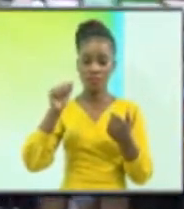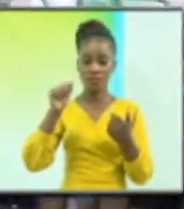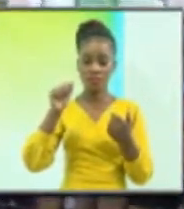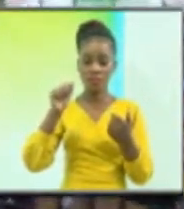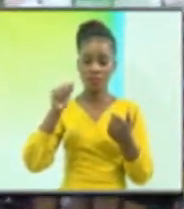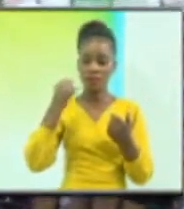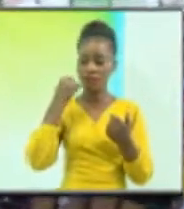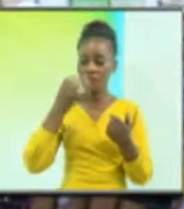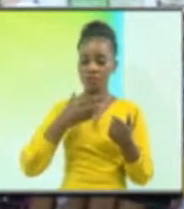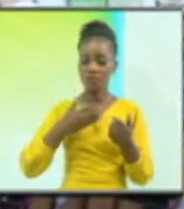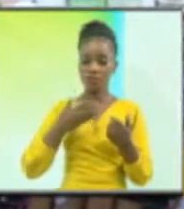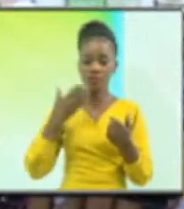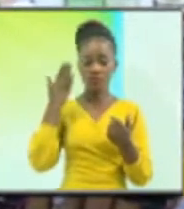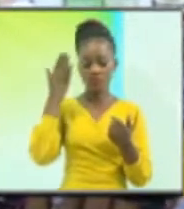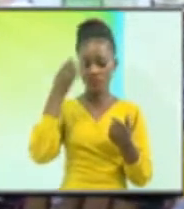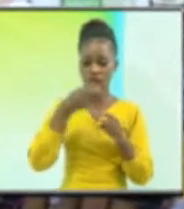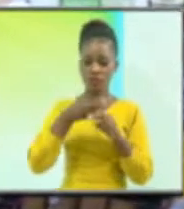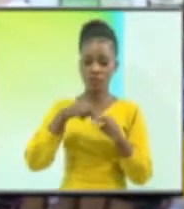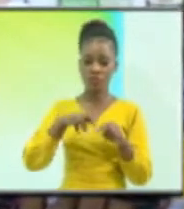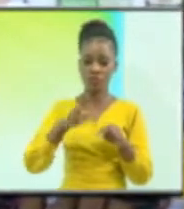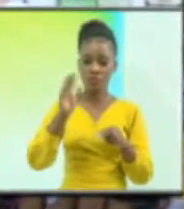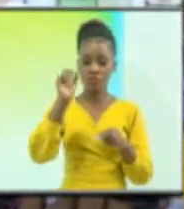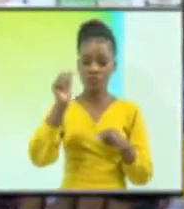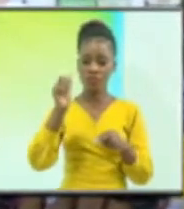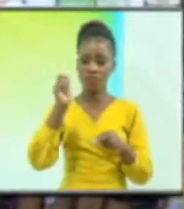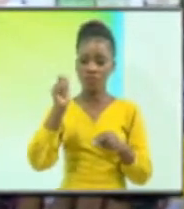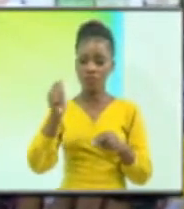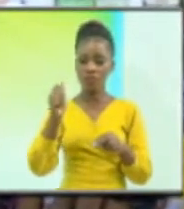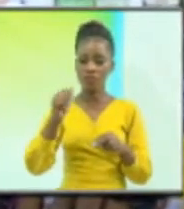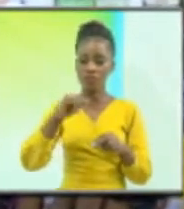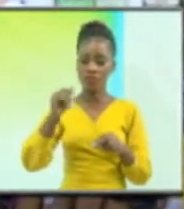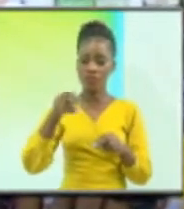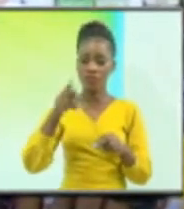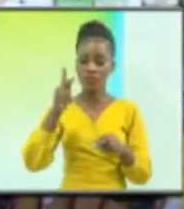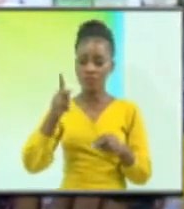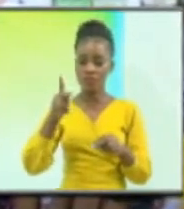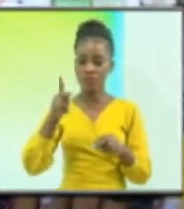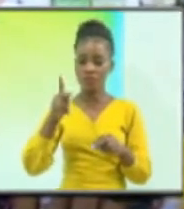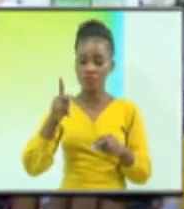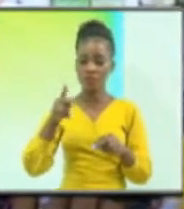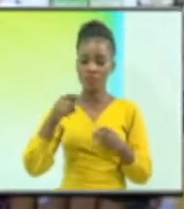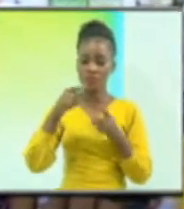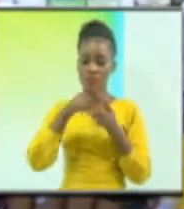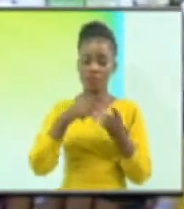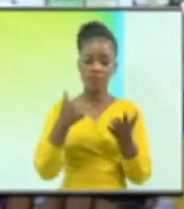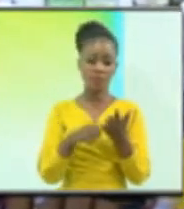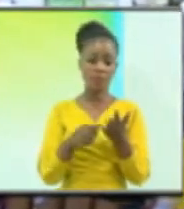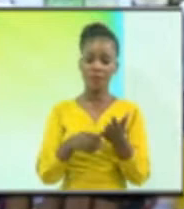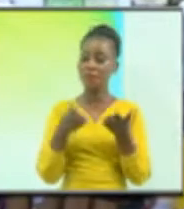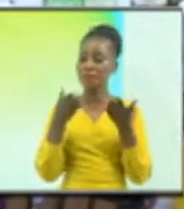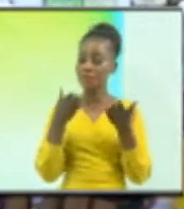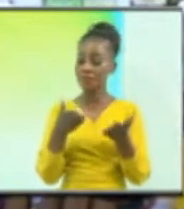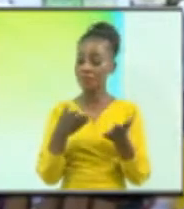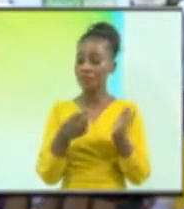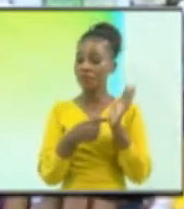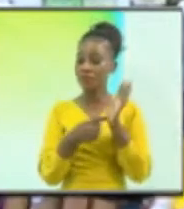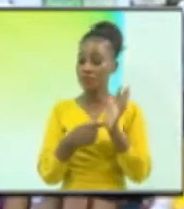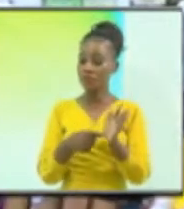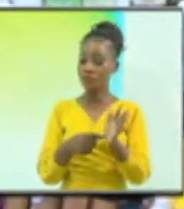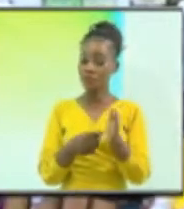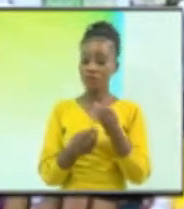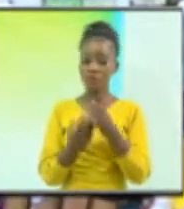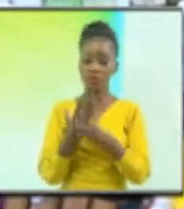We have lotions from USA, Portugal, and Germany. The problem we have encountered is the